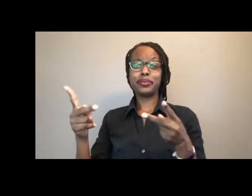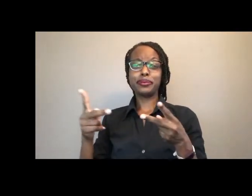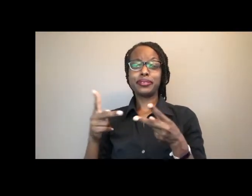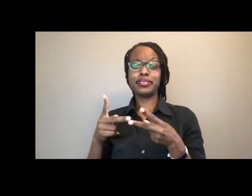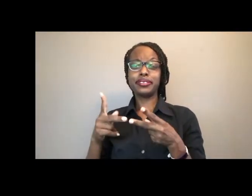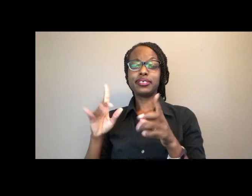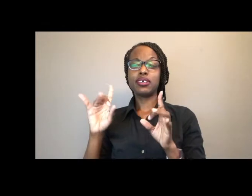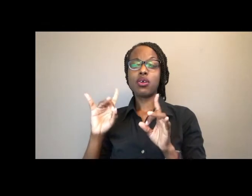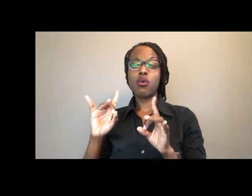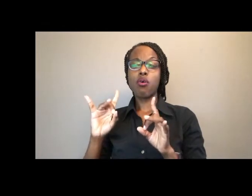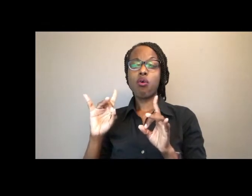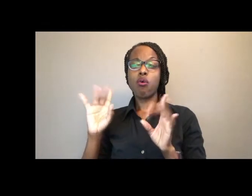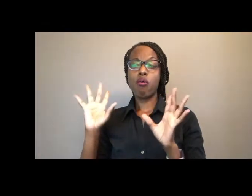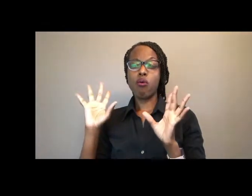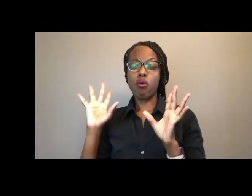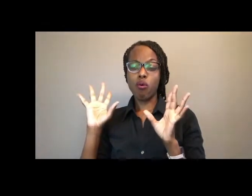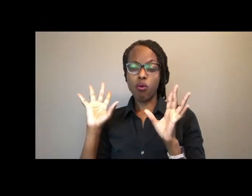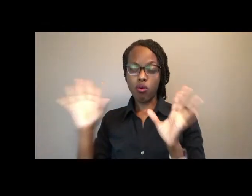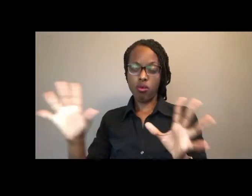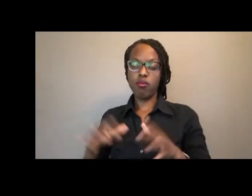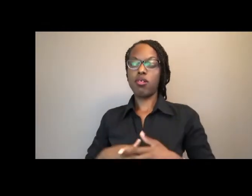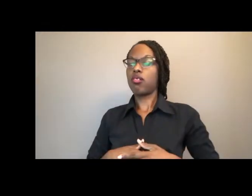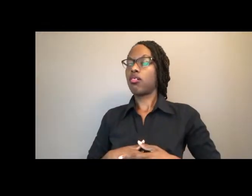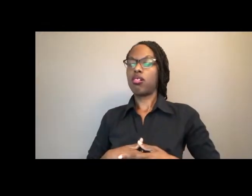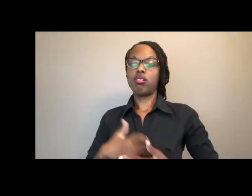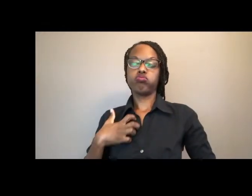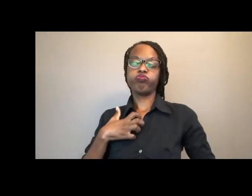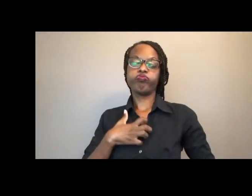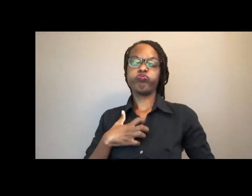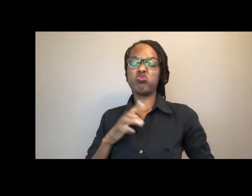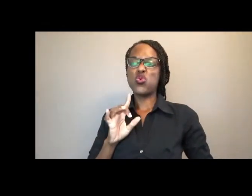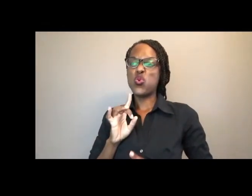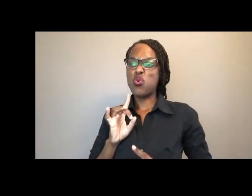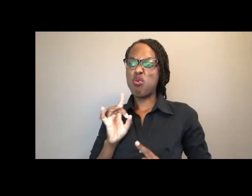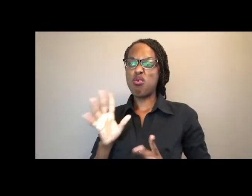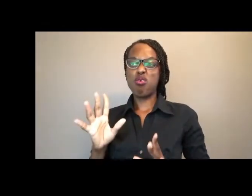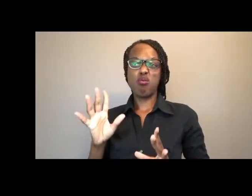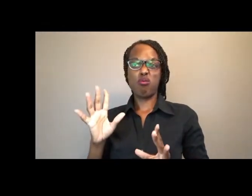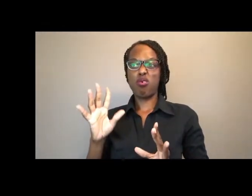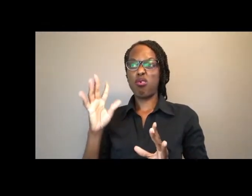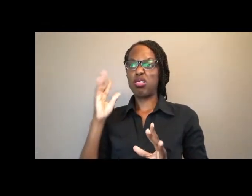places I ever lived in my life.